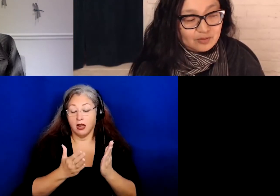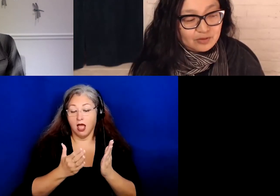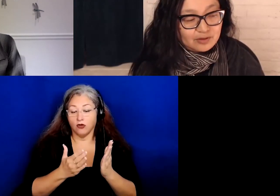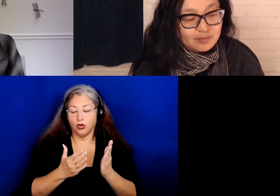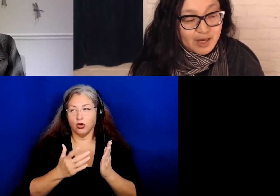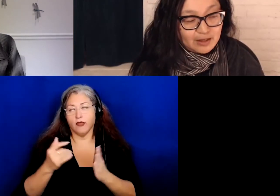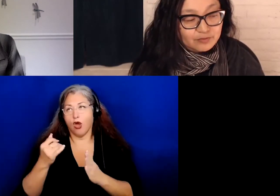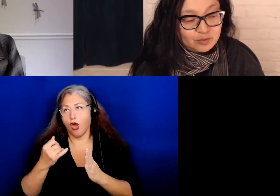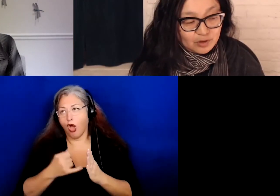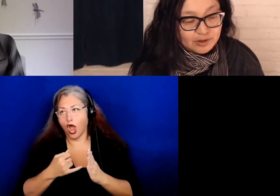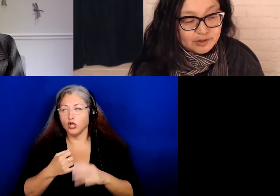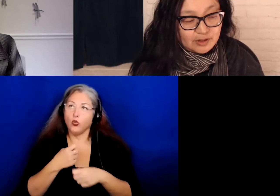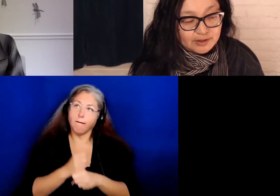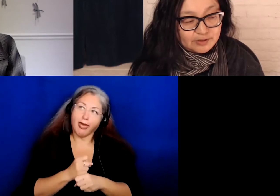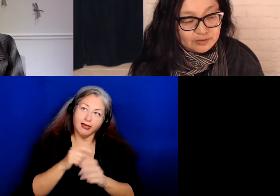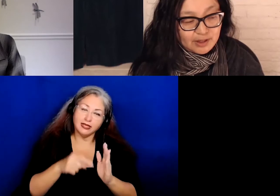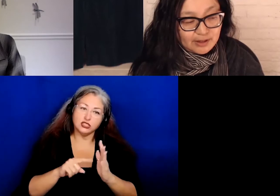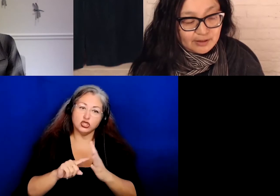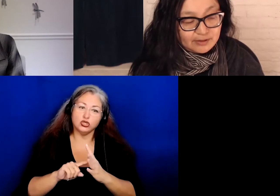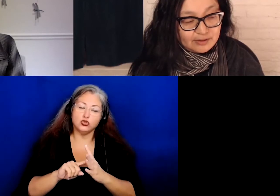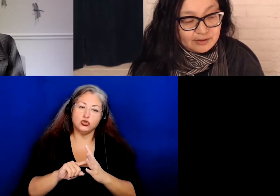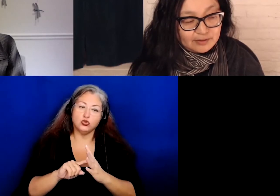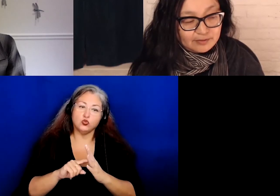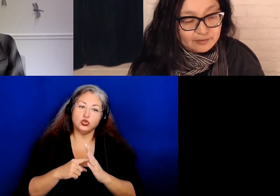art, the making of the work started to